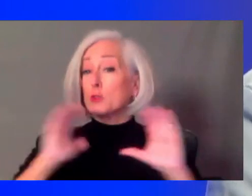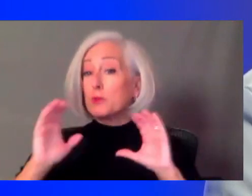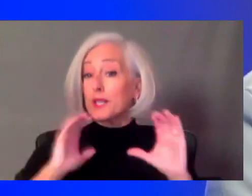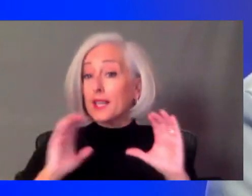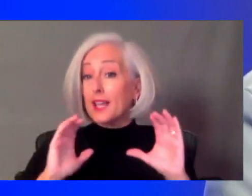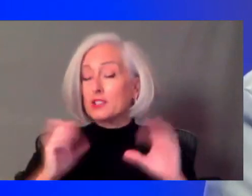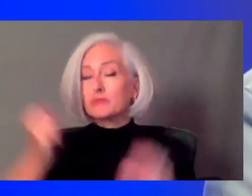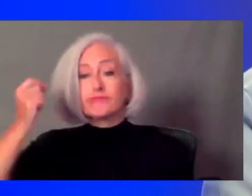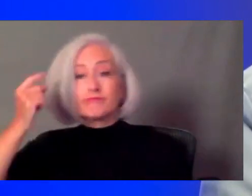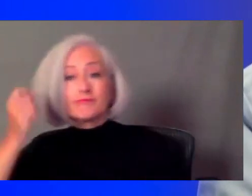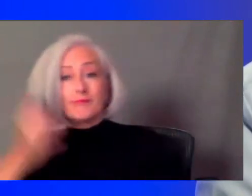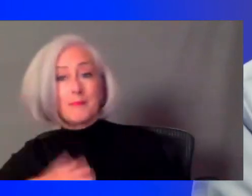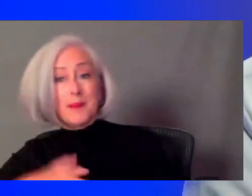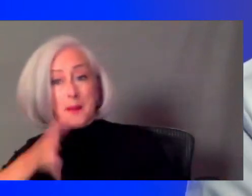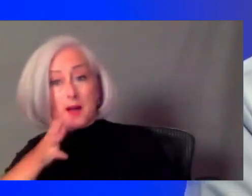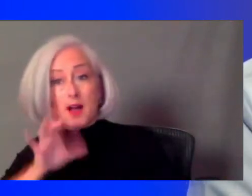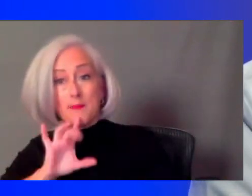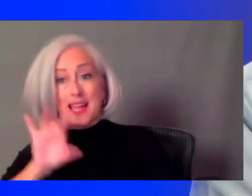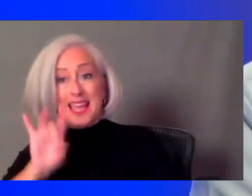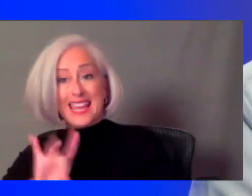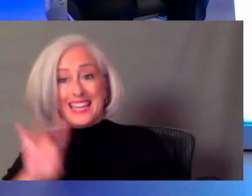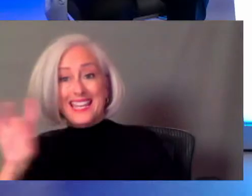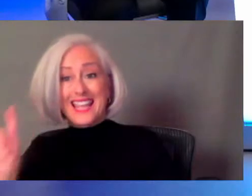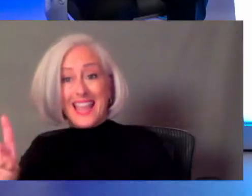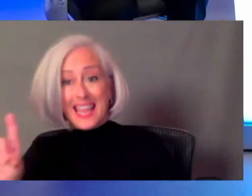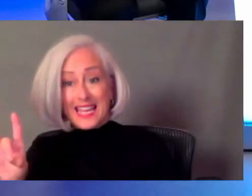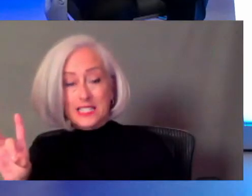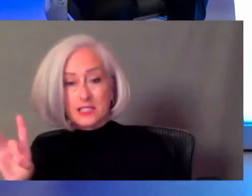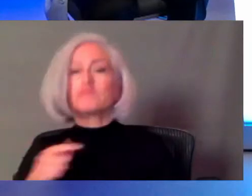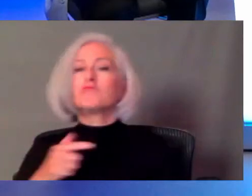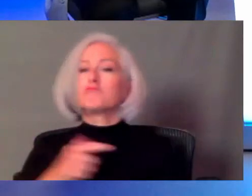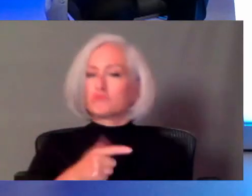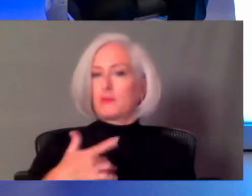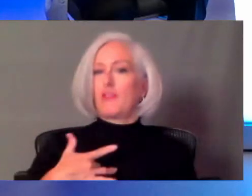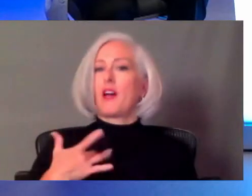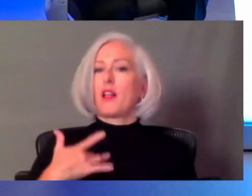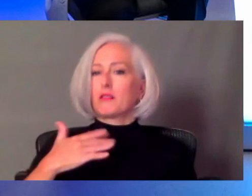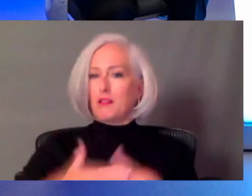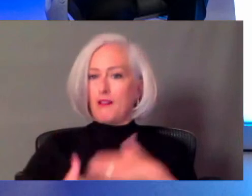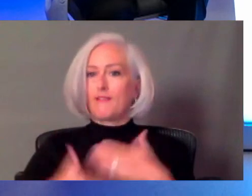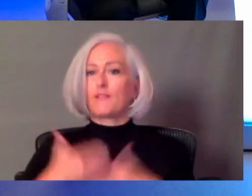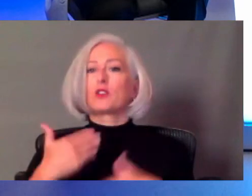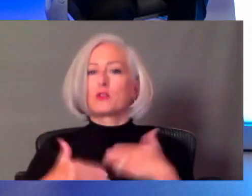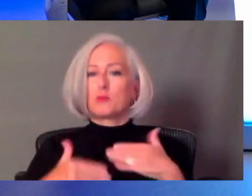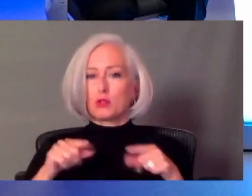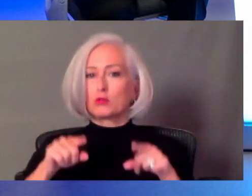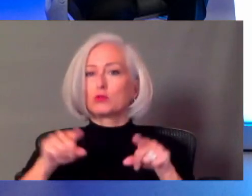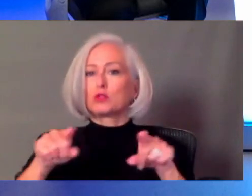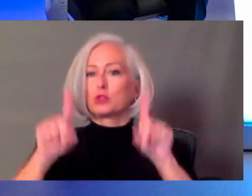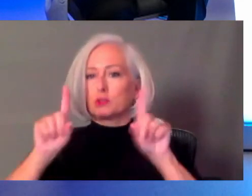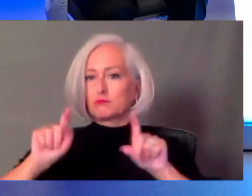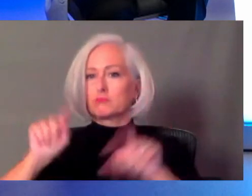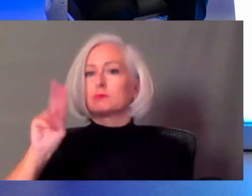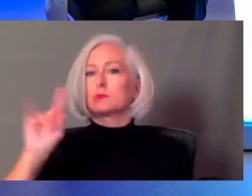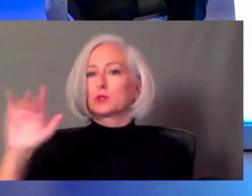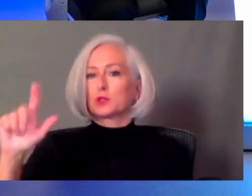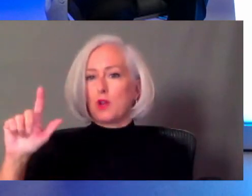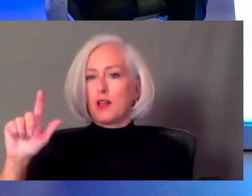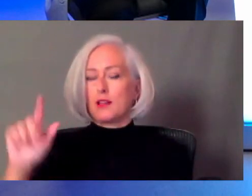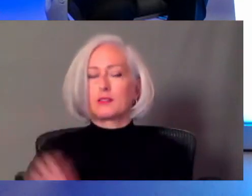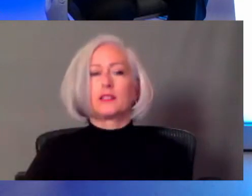But Mario's the head of it, and you guys, just to say, you guys got a really amazing score on that grant. Yes. So that's Yep. really this